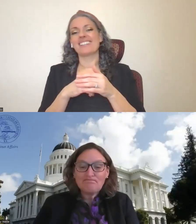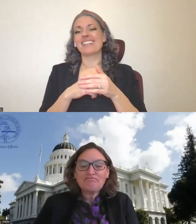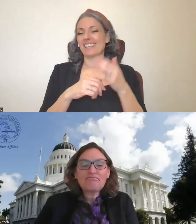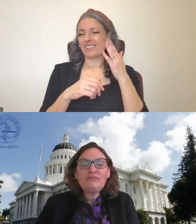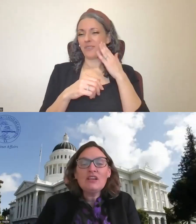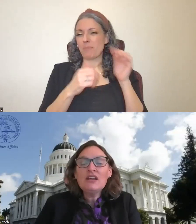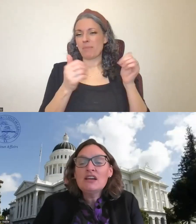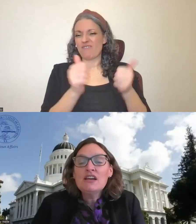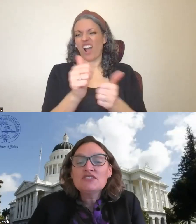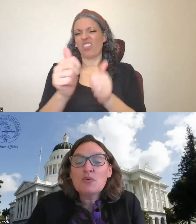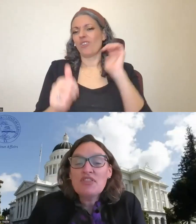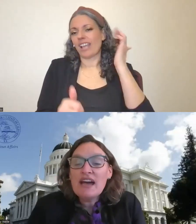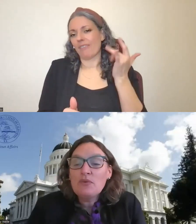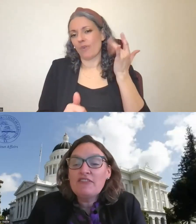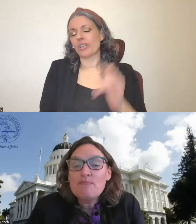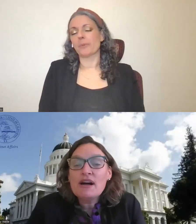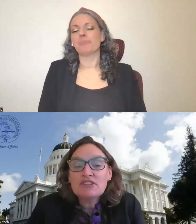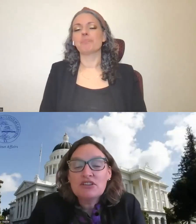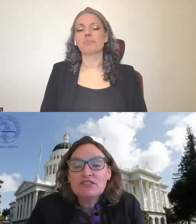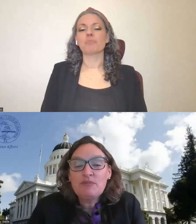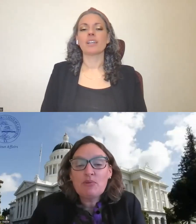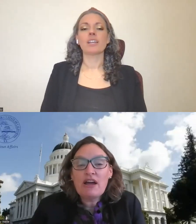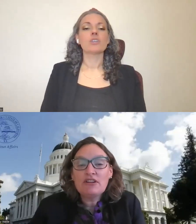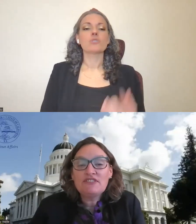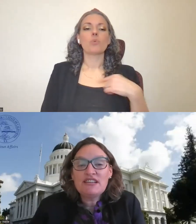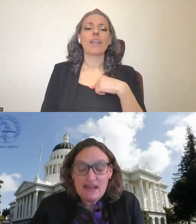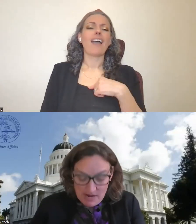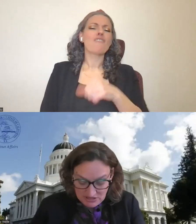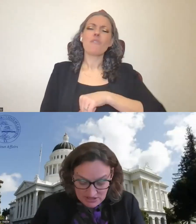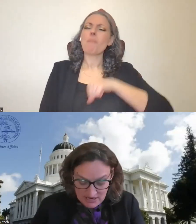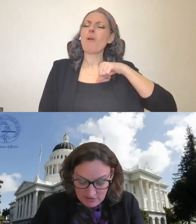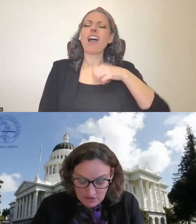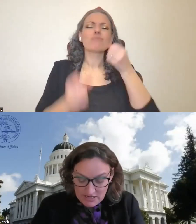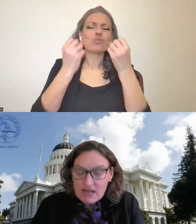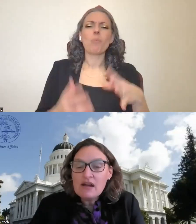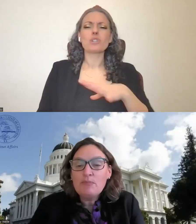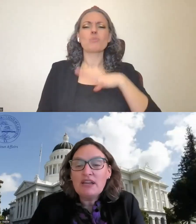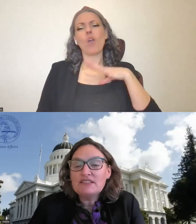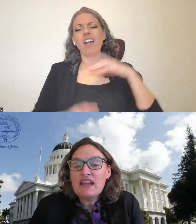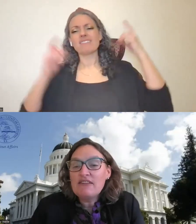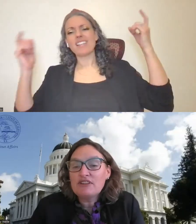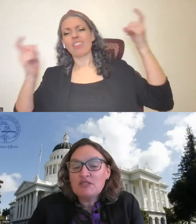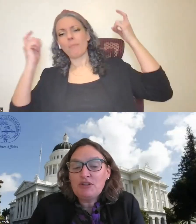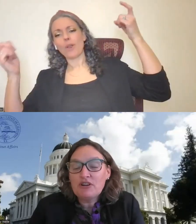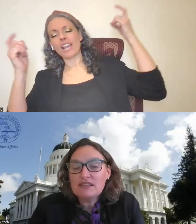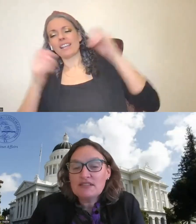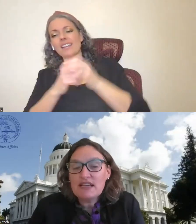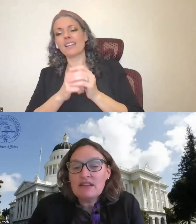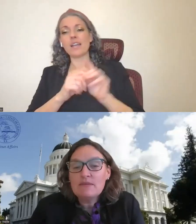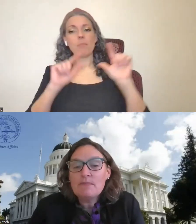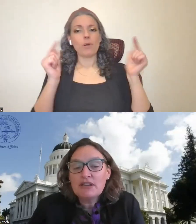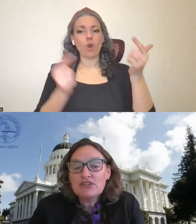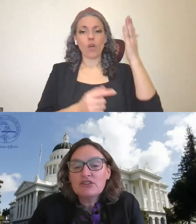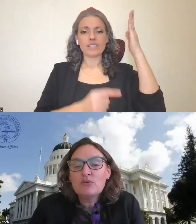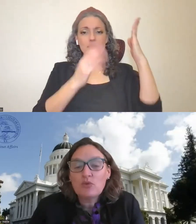now. So with that, we have much to be proud of today, much to celebrate. But as every speaker has